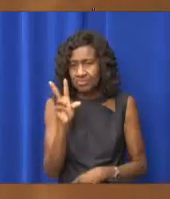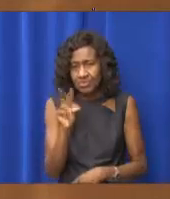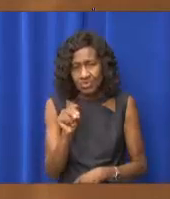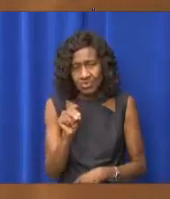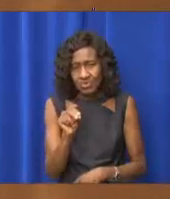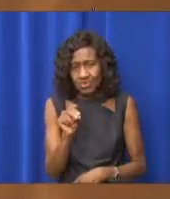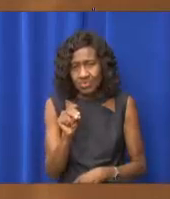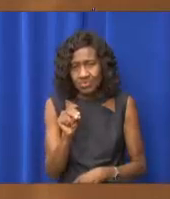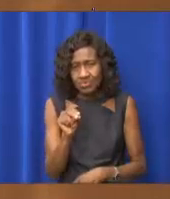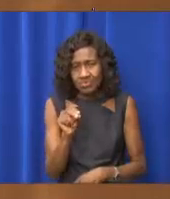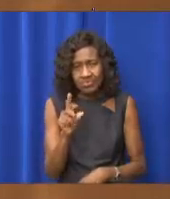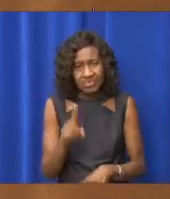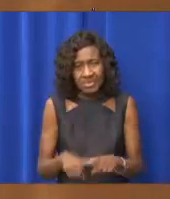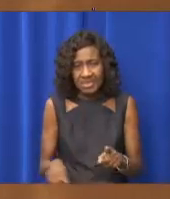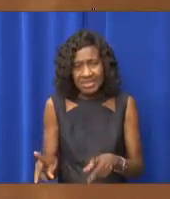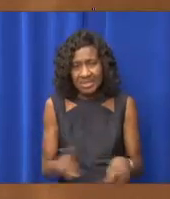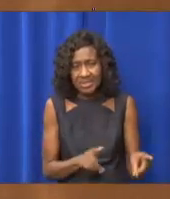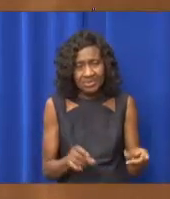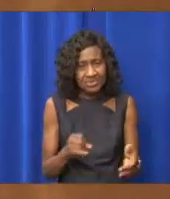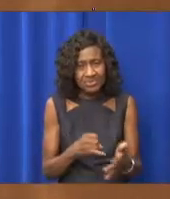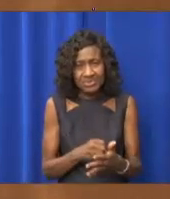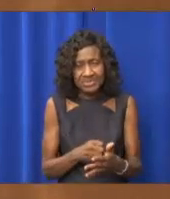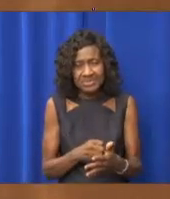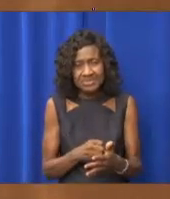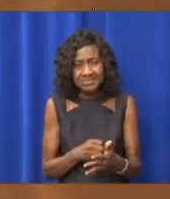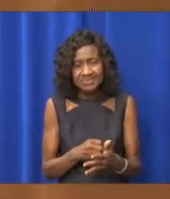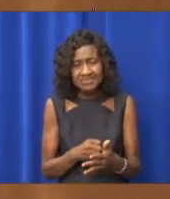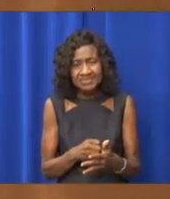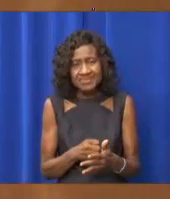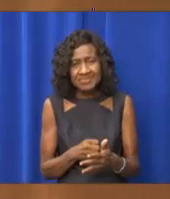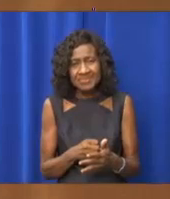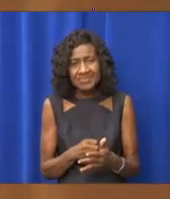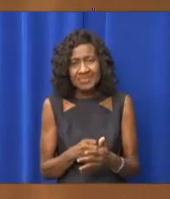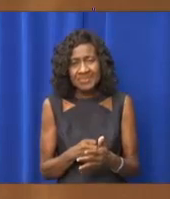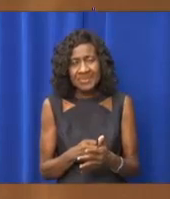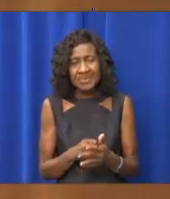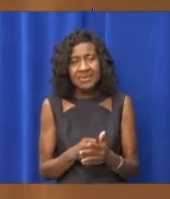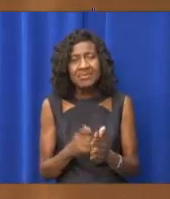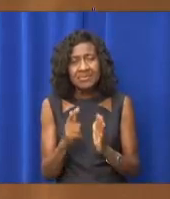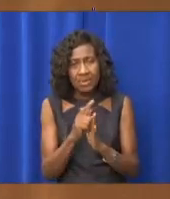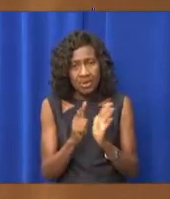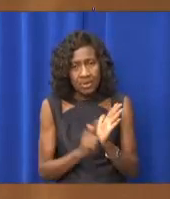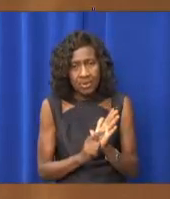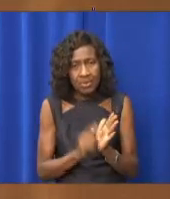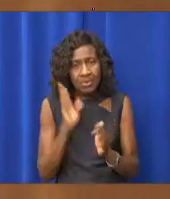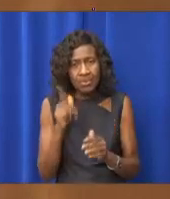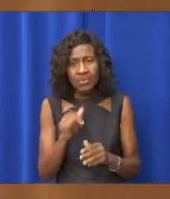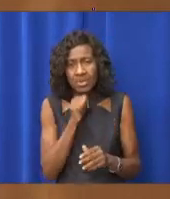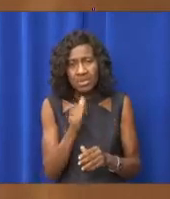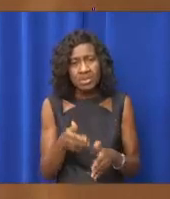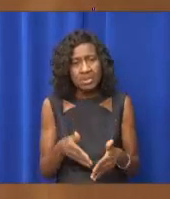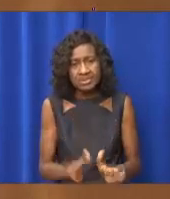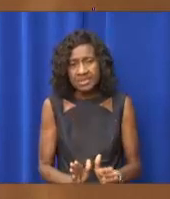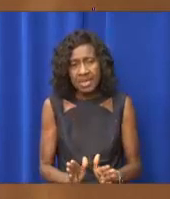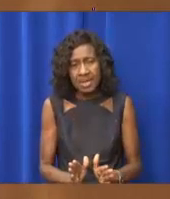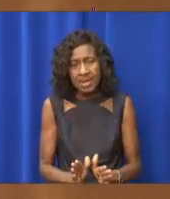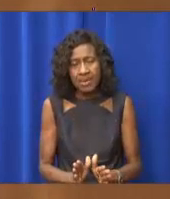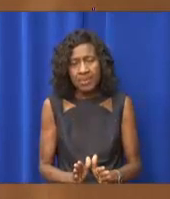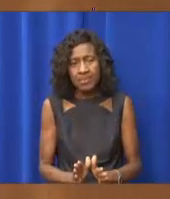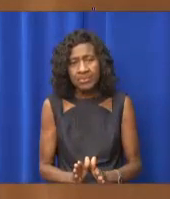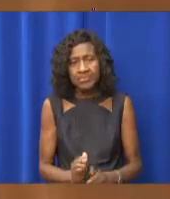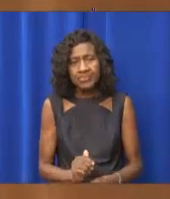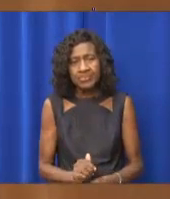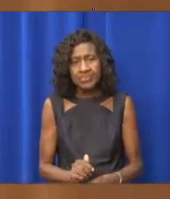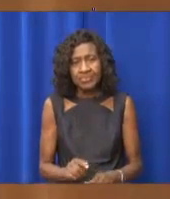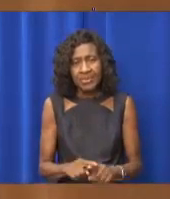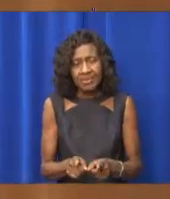You're also pulling me into employment law, which is really not my expertise. So that would be my feeling, but you'd need to speak